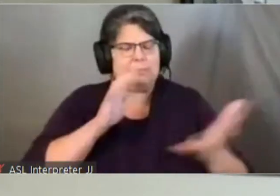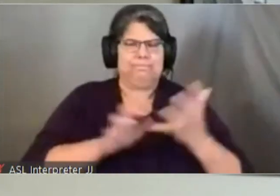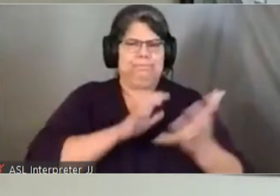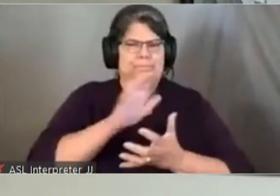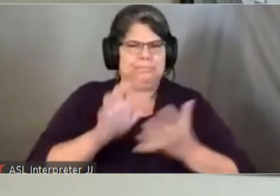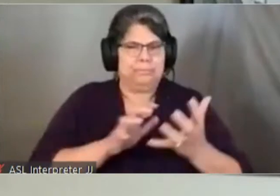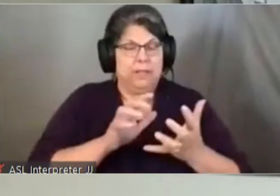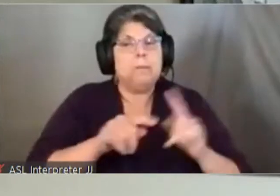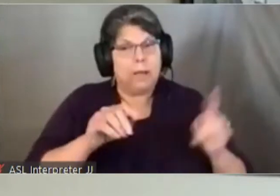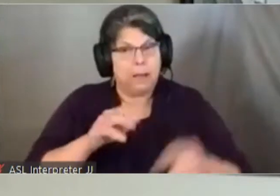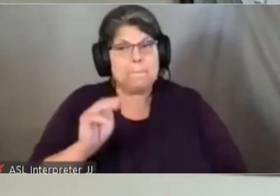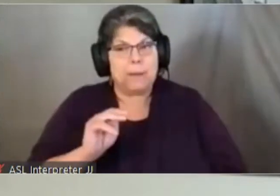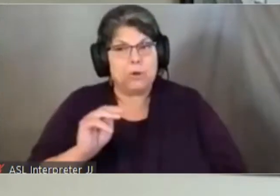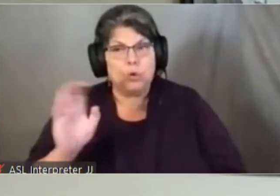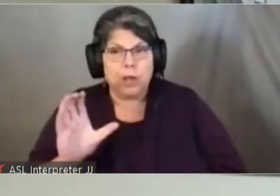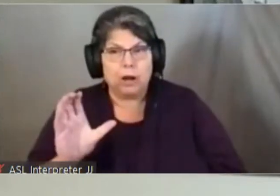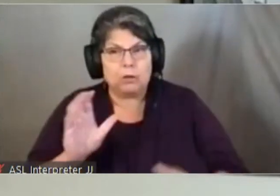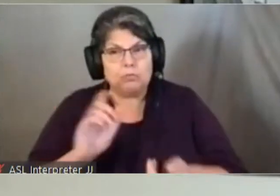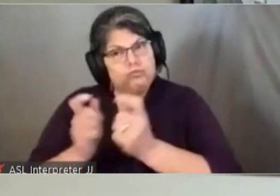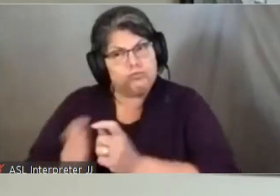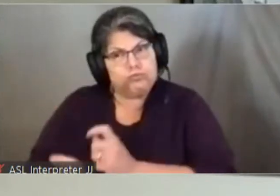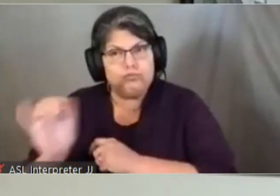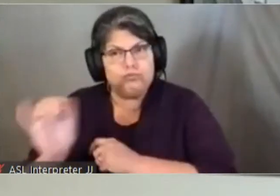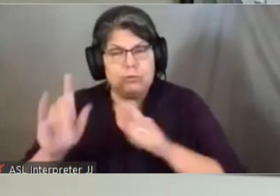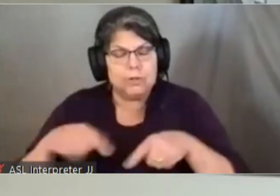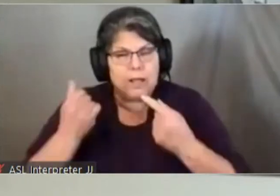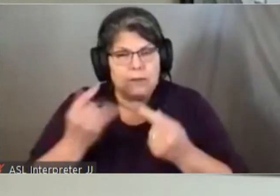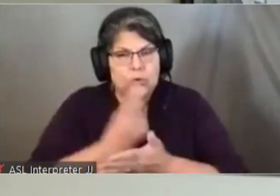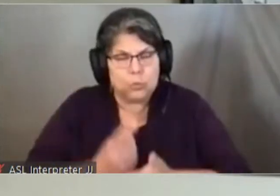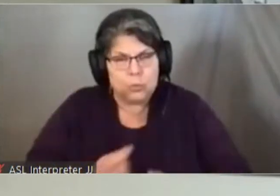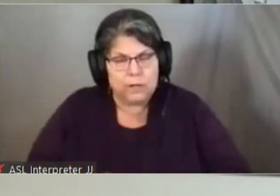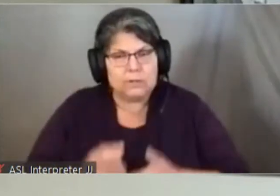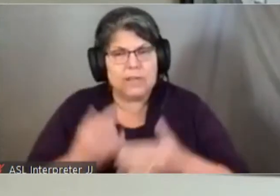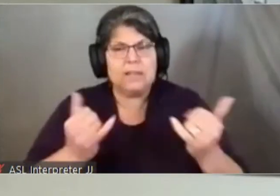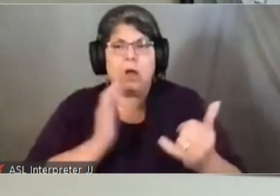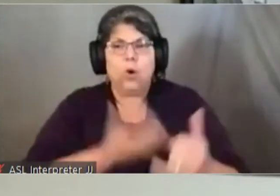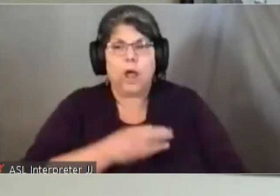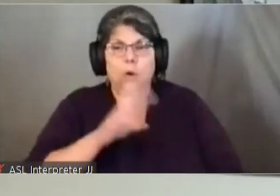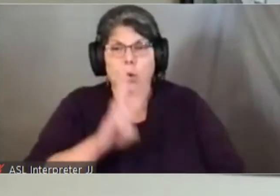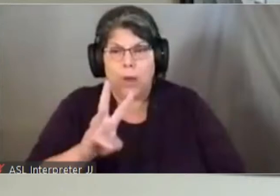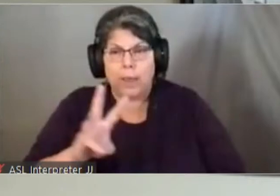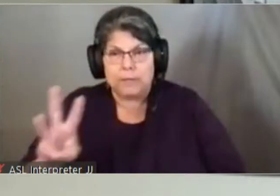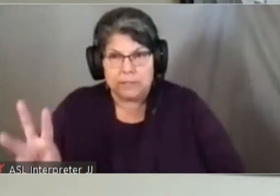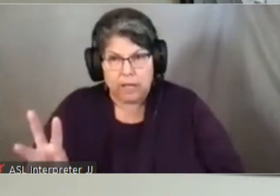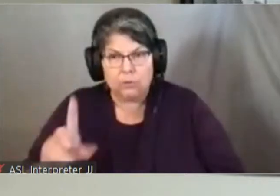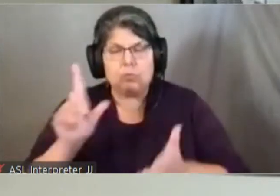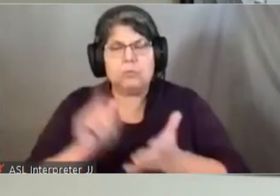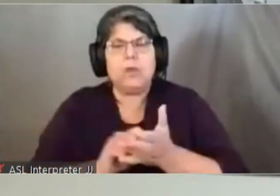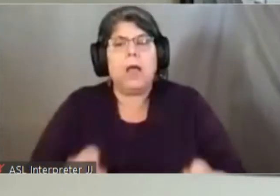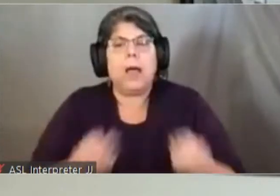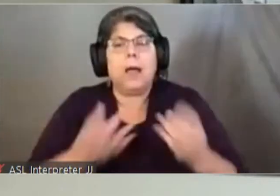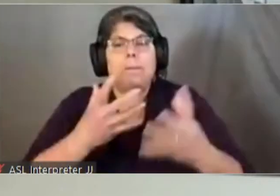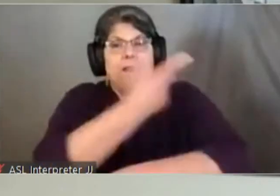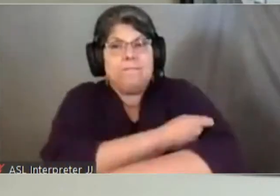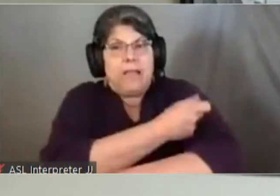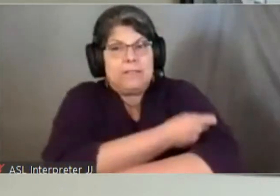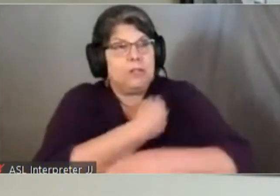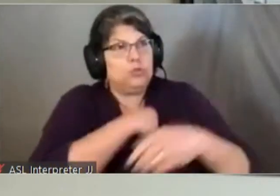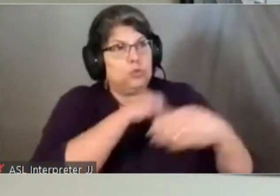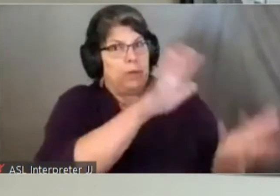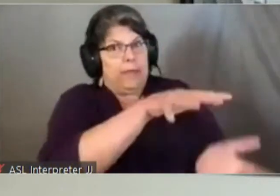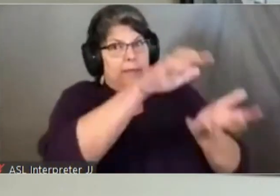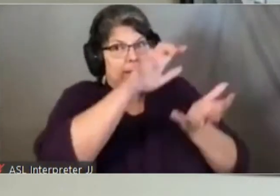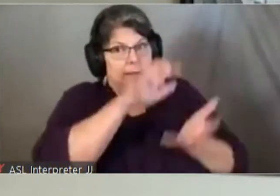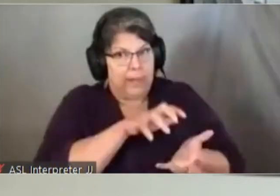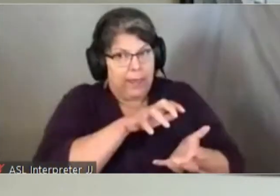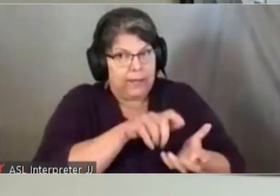weeks. We are now publishing on our websites the numbers of vaccines that we receive and use, and